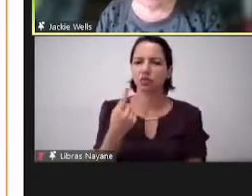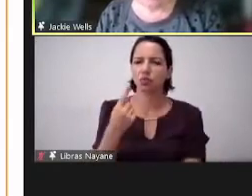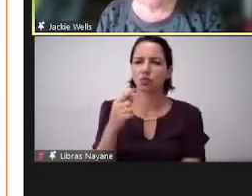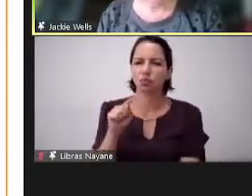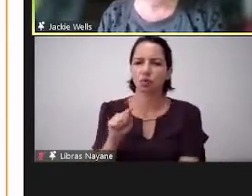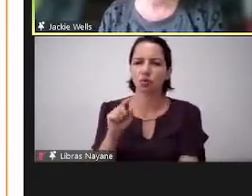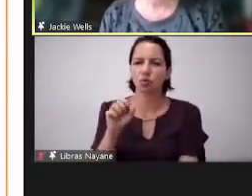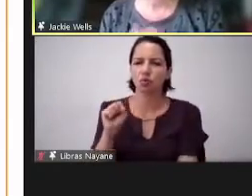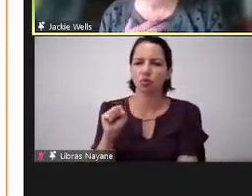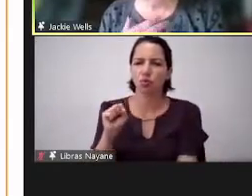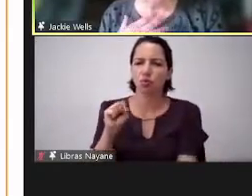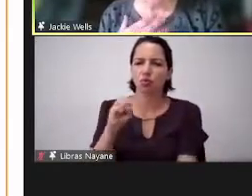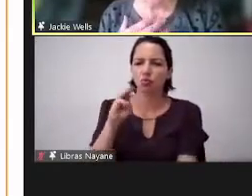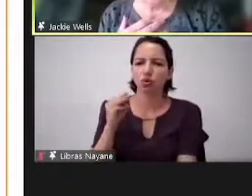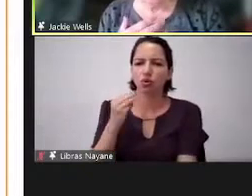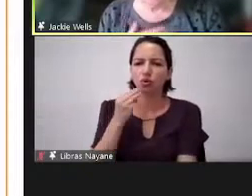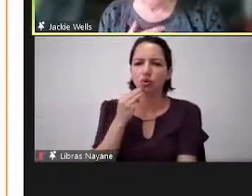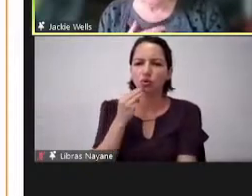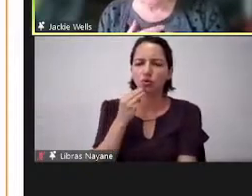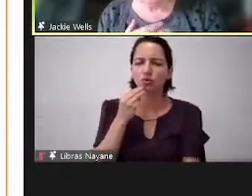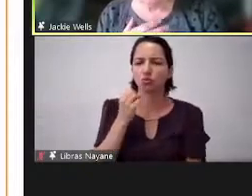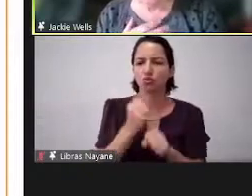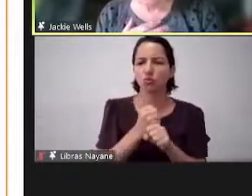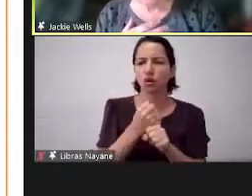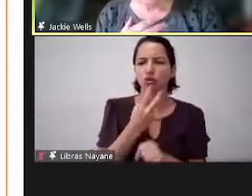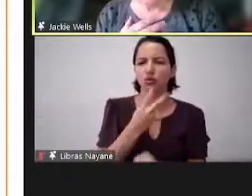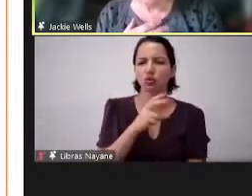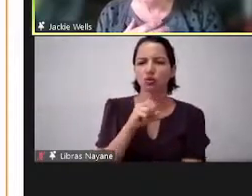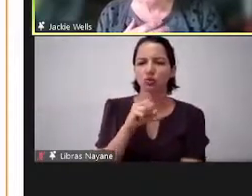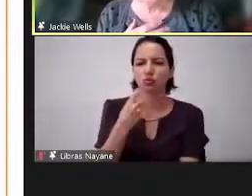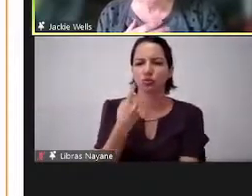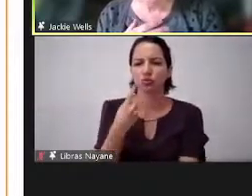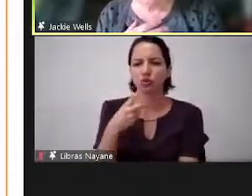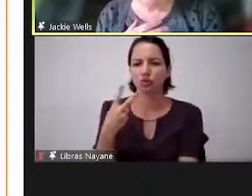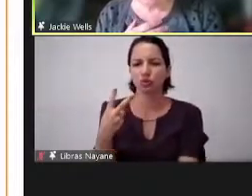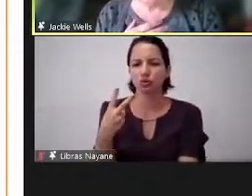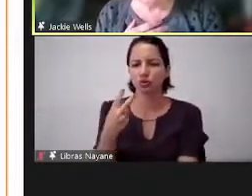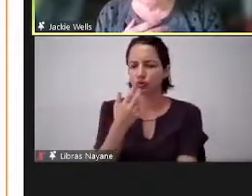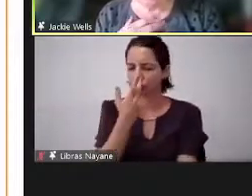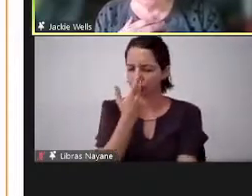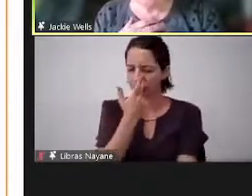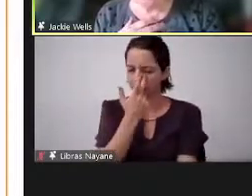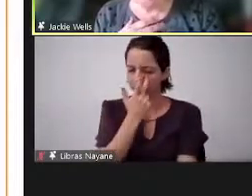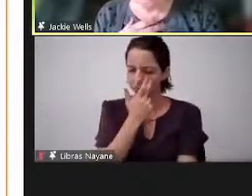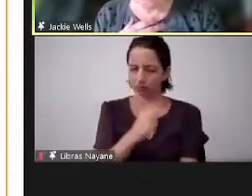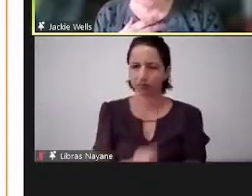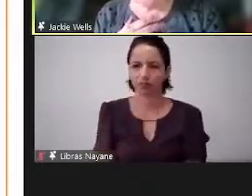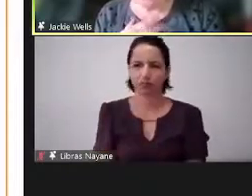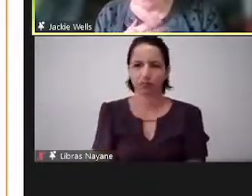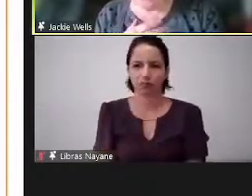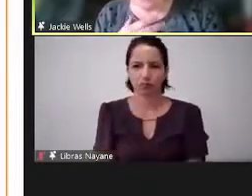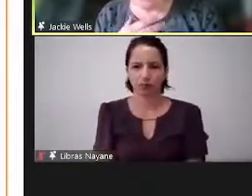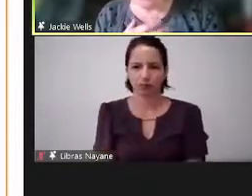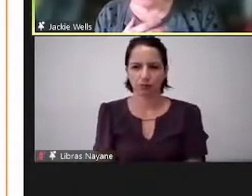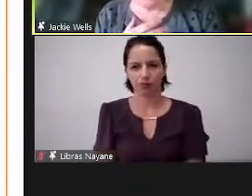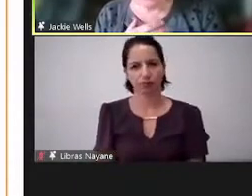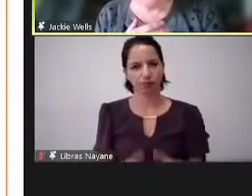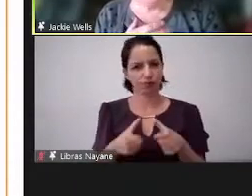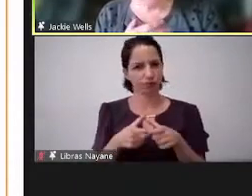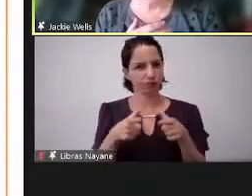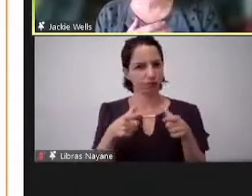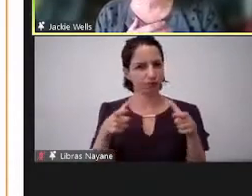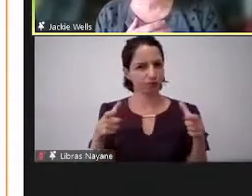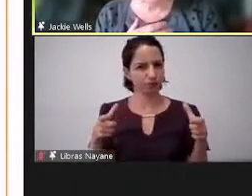2012. And I think it's fair to say that the biggest driver for change in the UK has been the desire